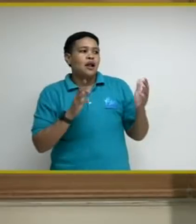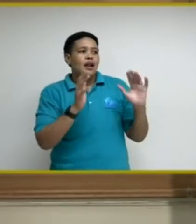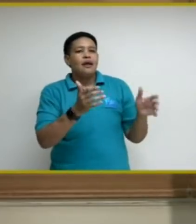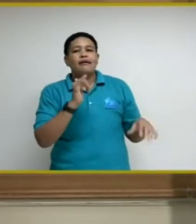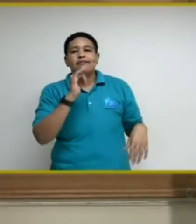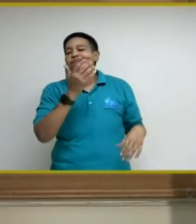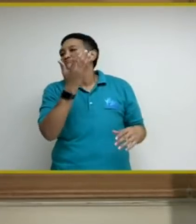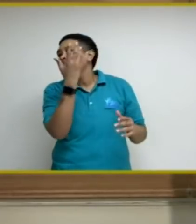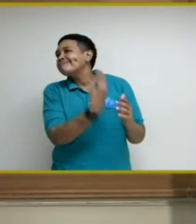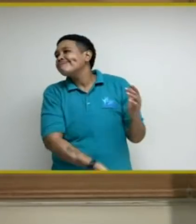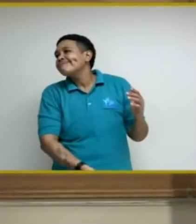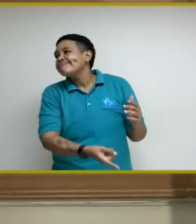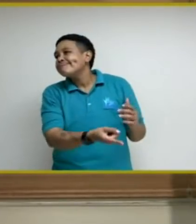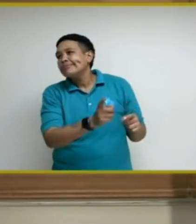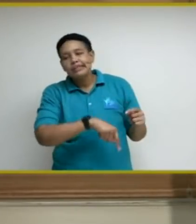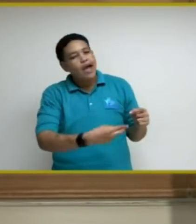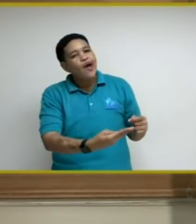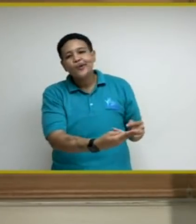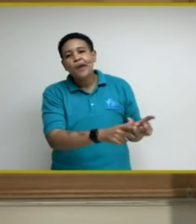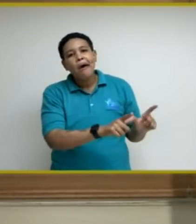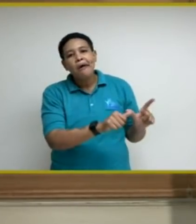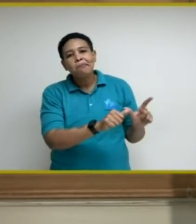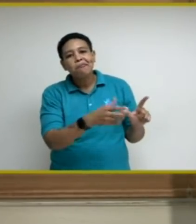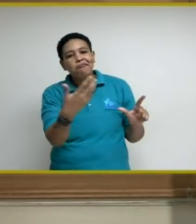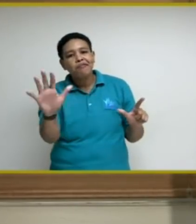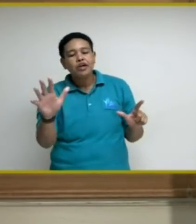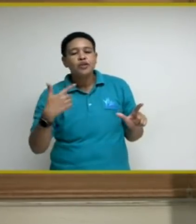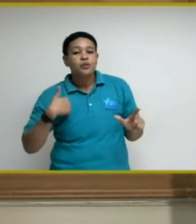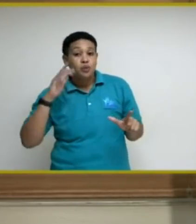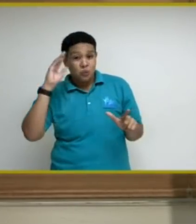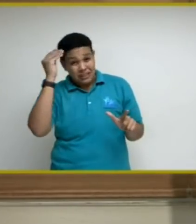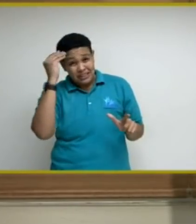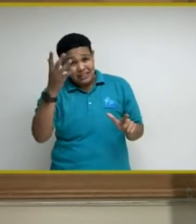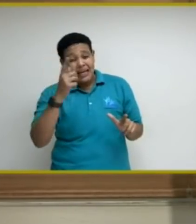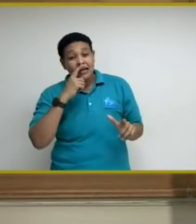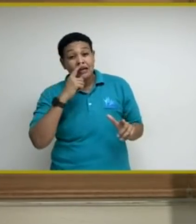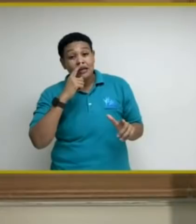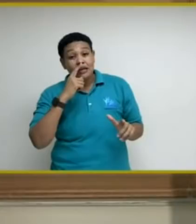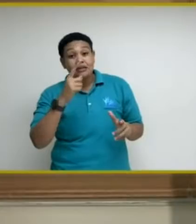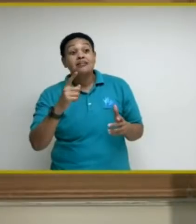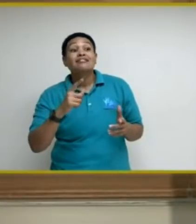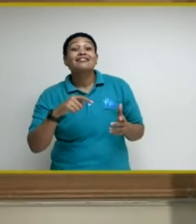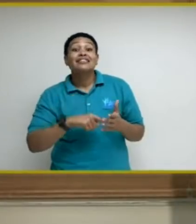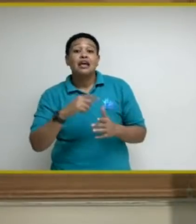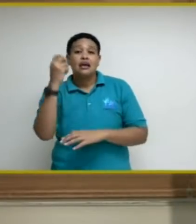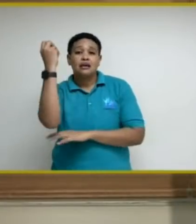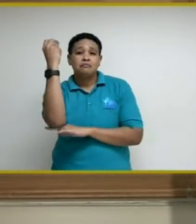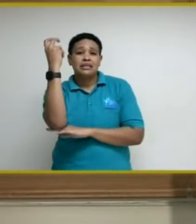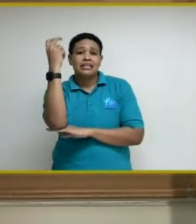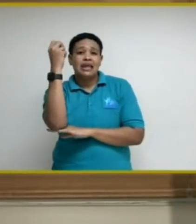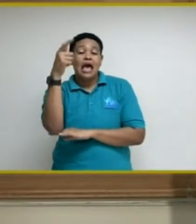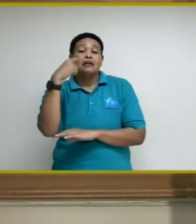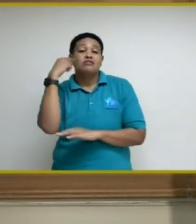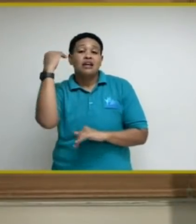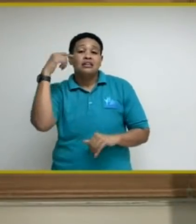We would have said, and we'll repeat here, that come midnight, the expectation is